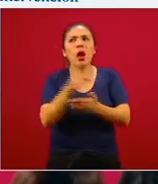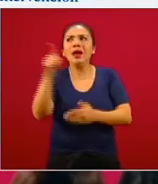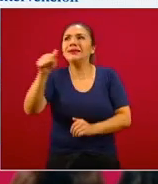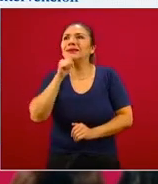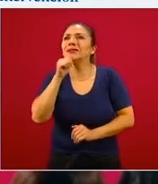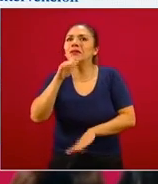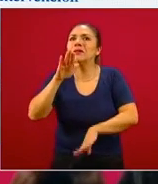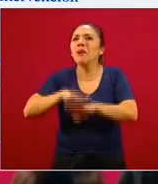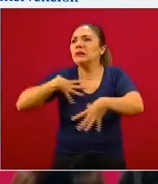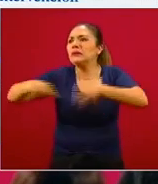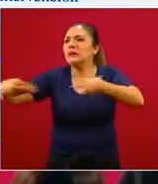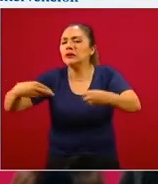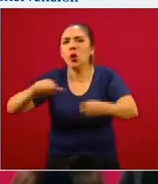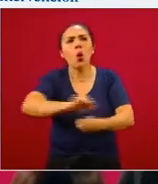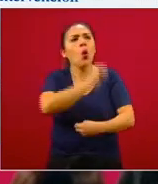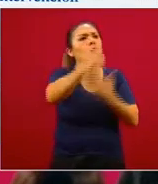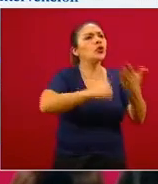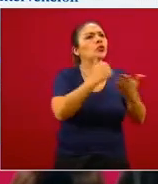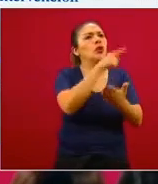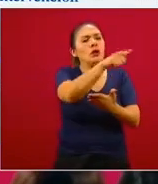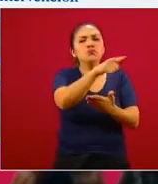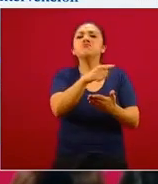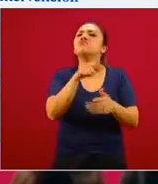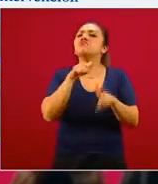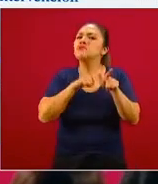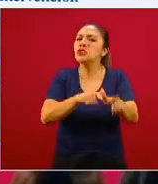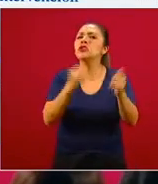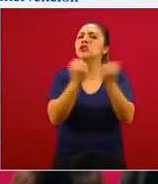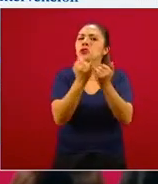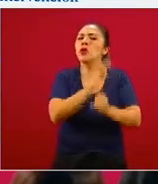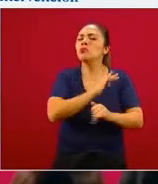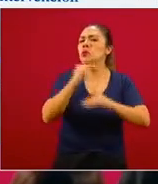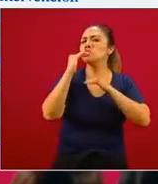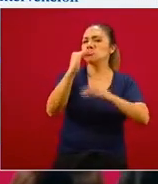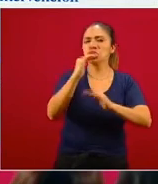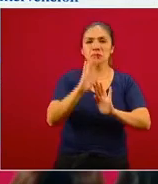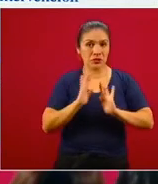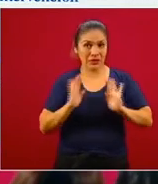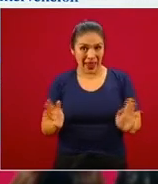in a specific city and not happen in another city.